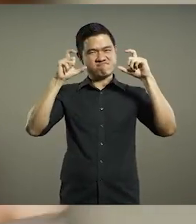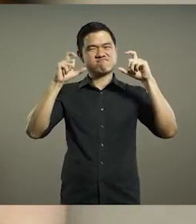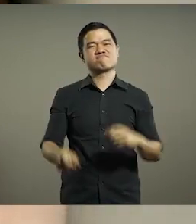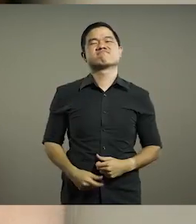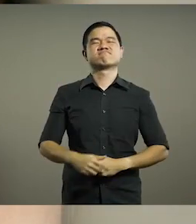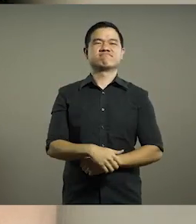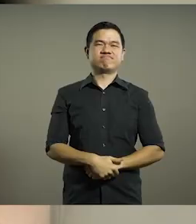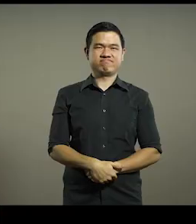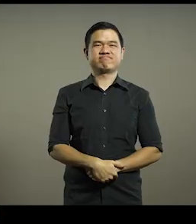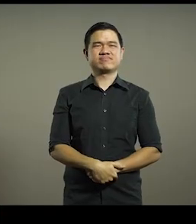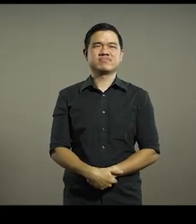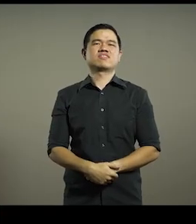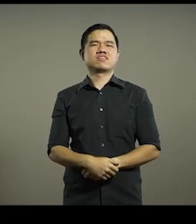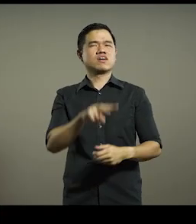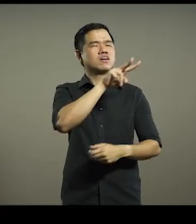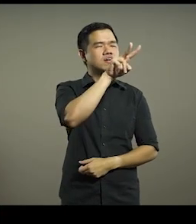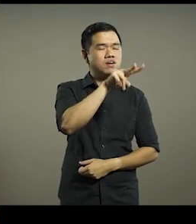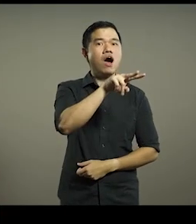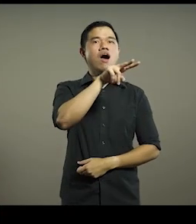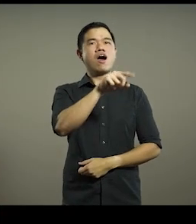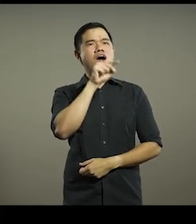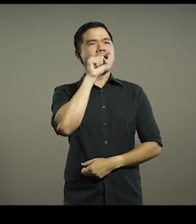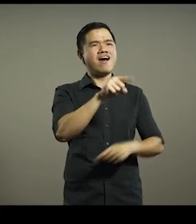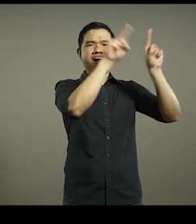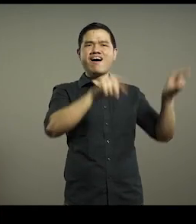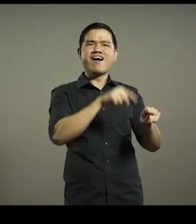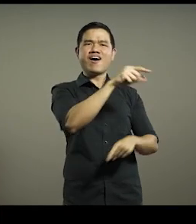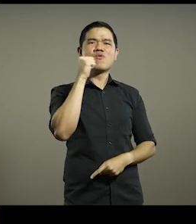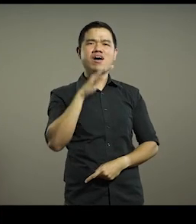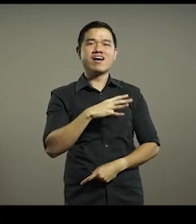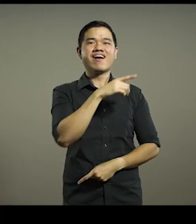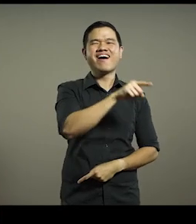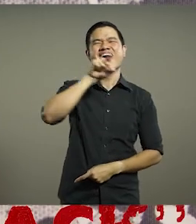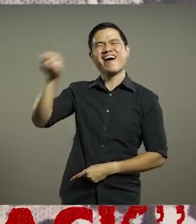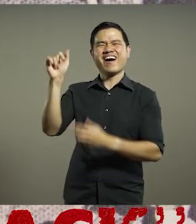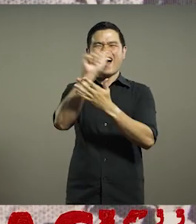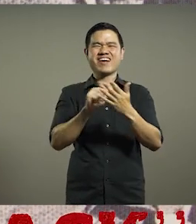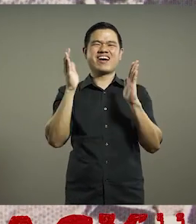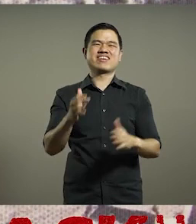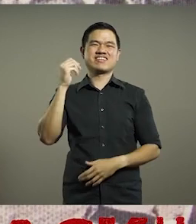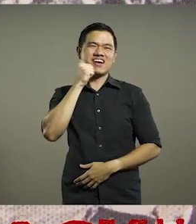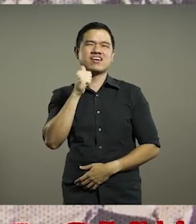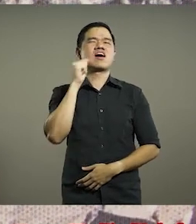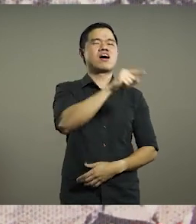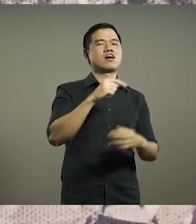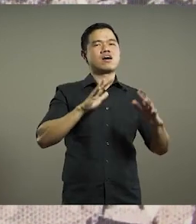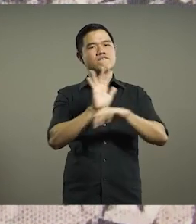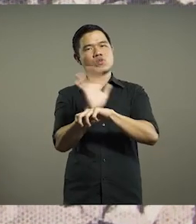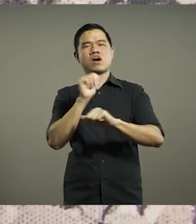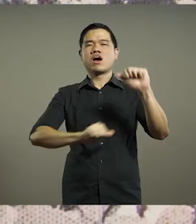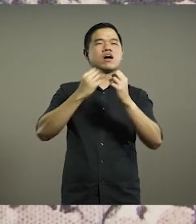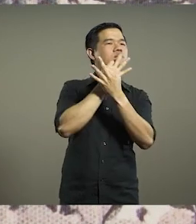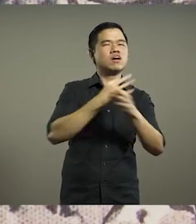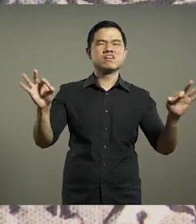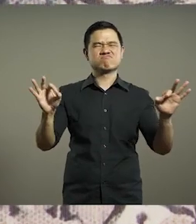Myanmar. I learned that the lady in the portrait was the aunt of the artist. She was a movie starlet who had to perform